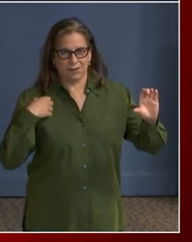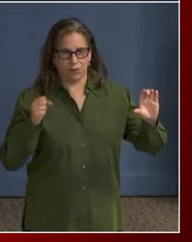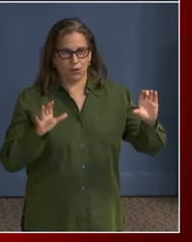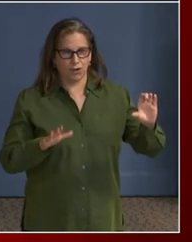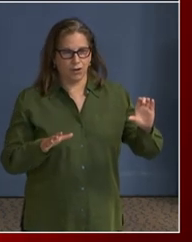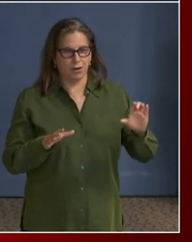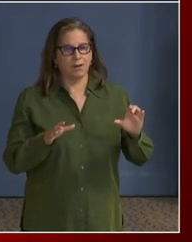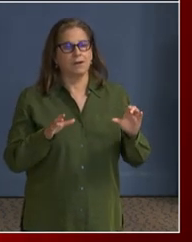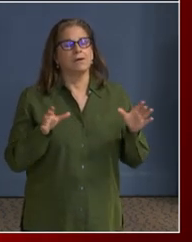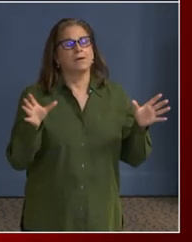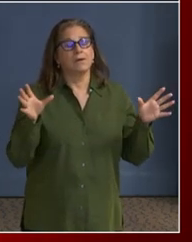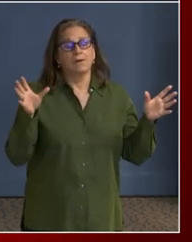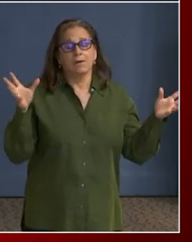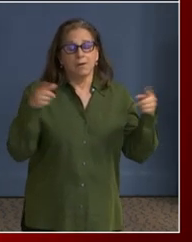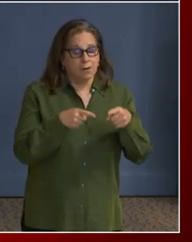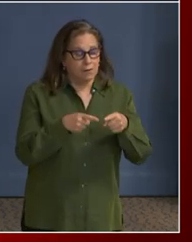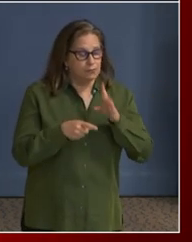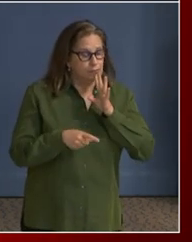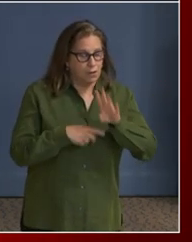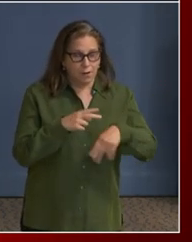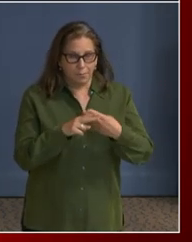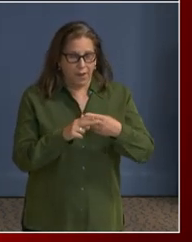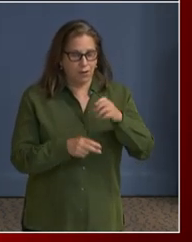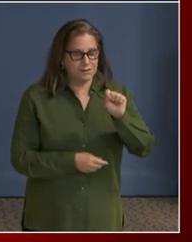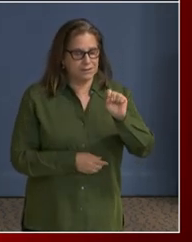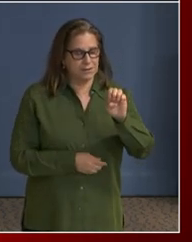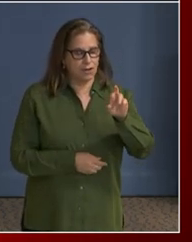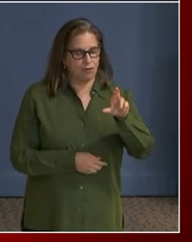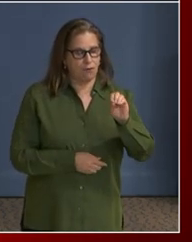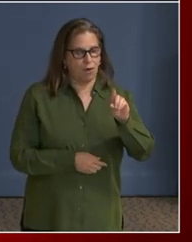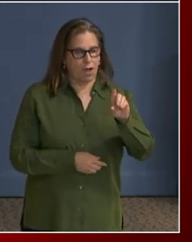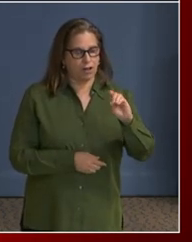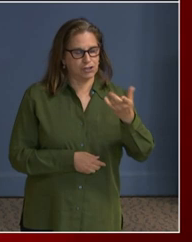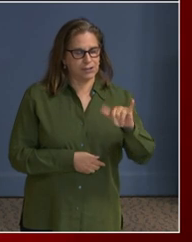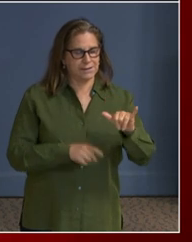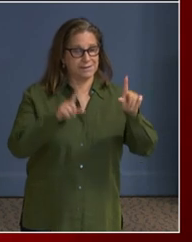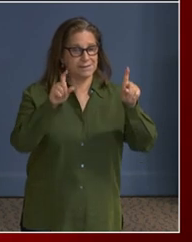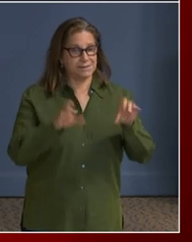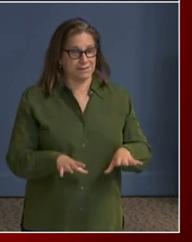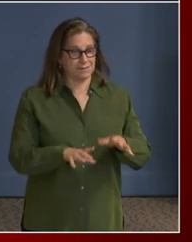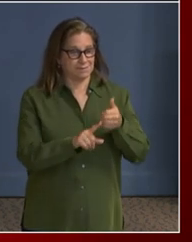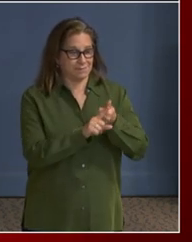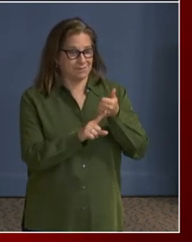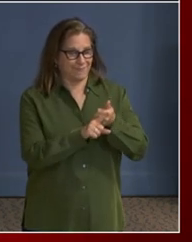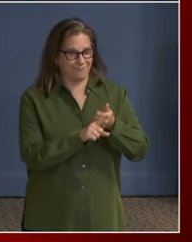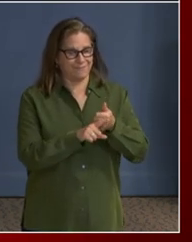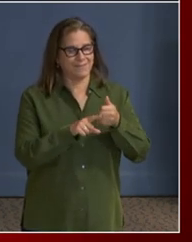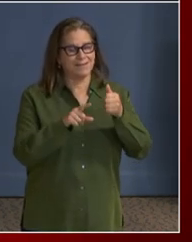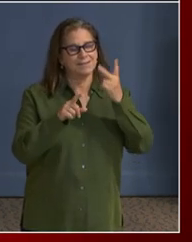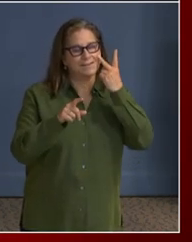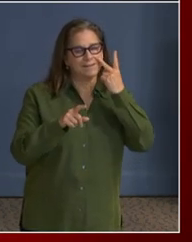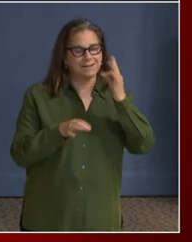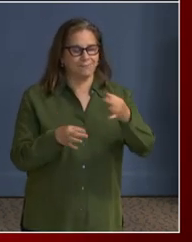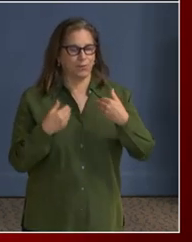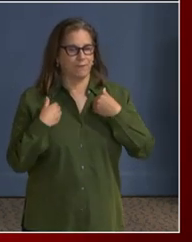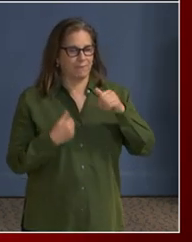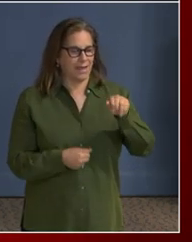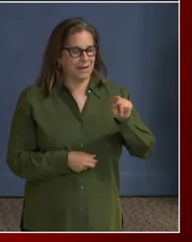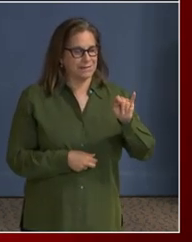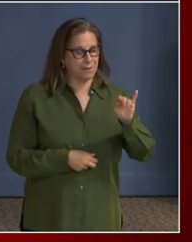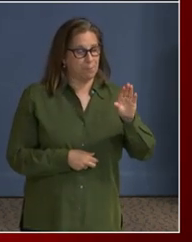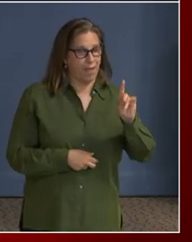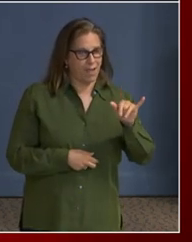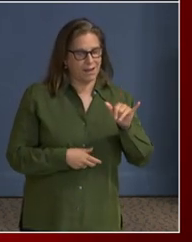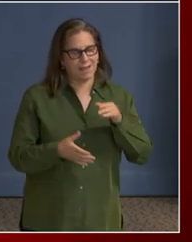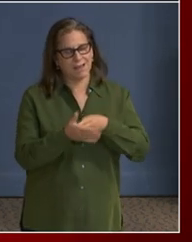850 households will receive a letter asking them to participate in the results of the survey,